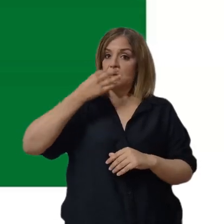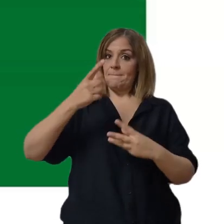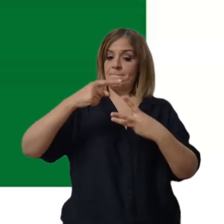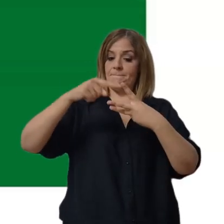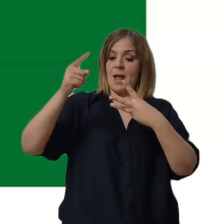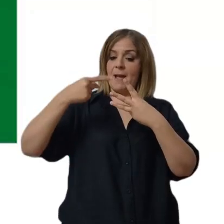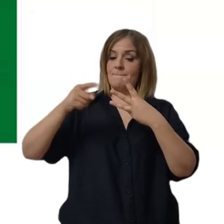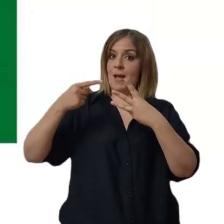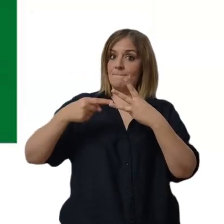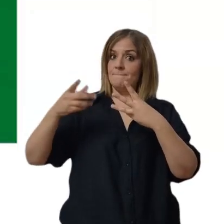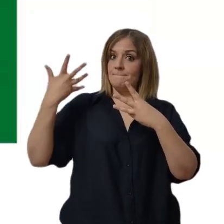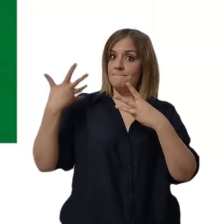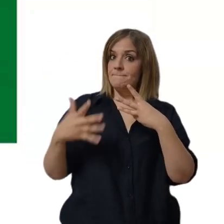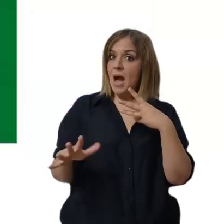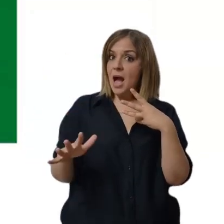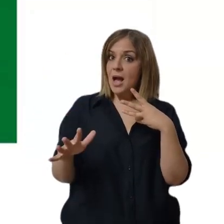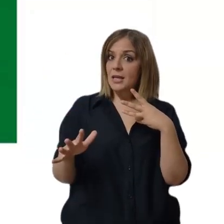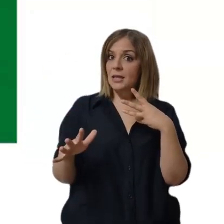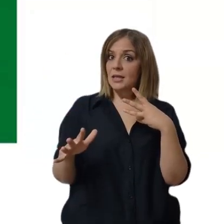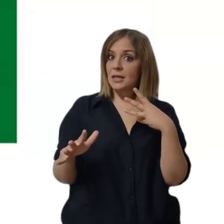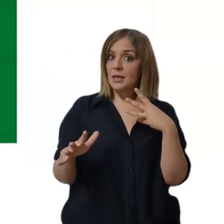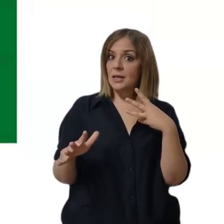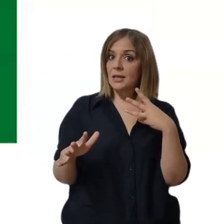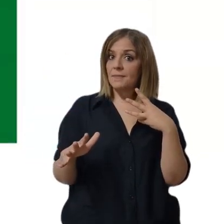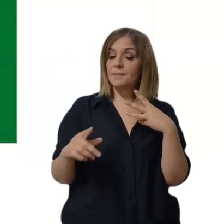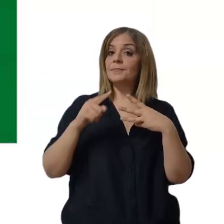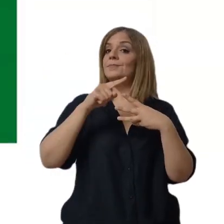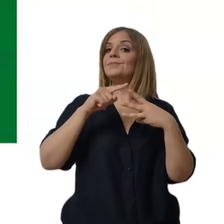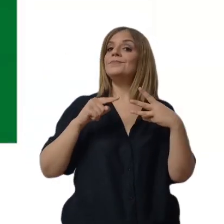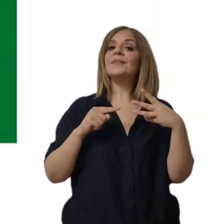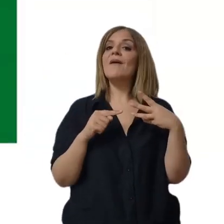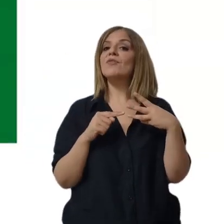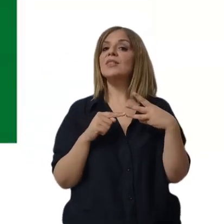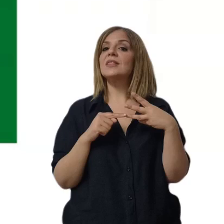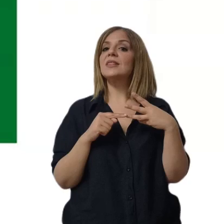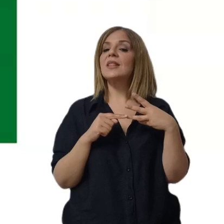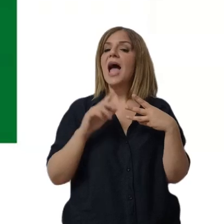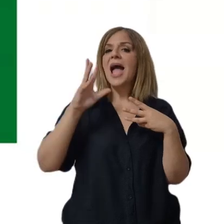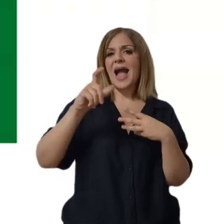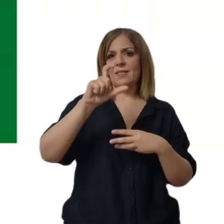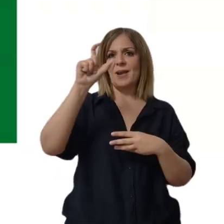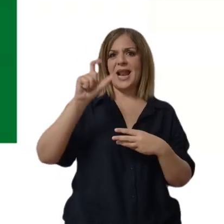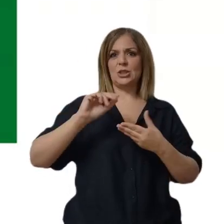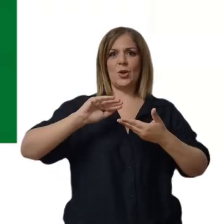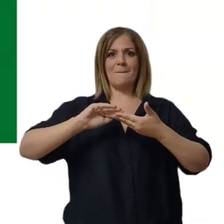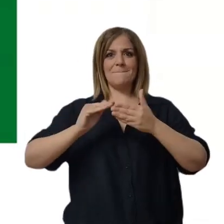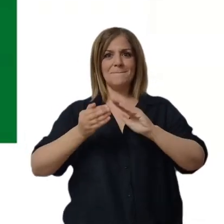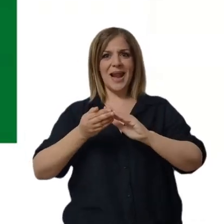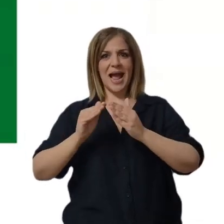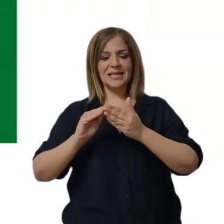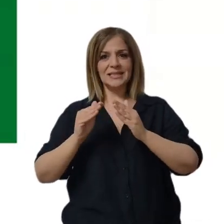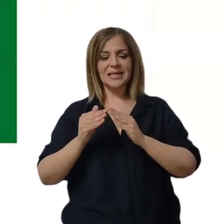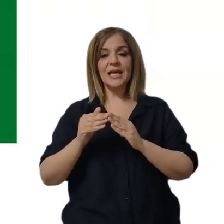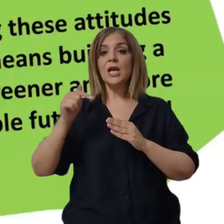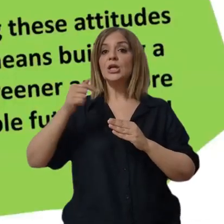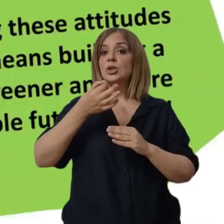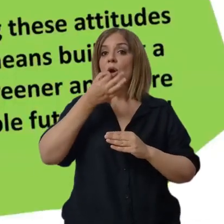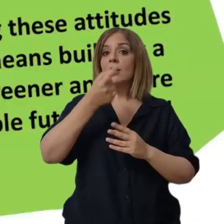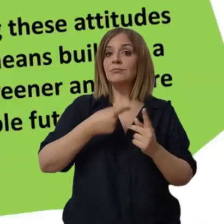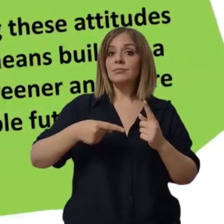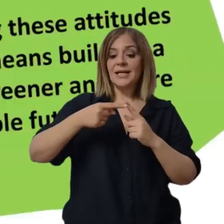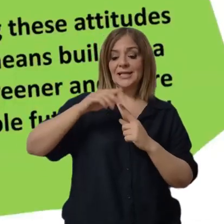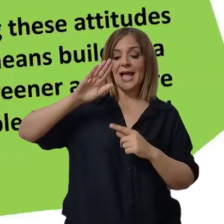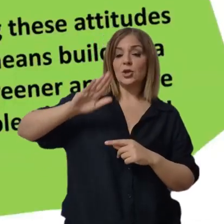three first that are the everyday practices. Let's talk about this